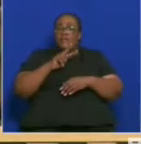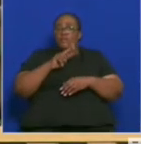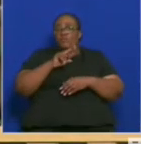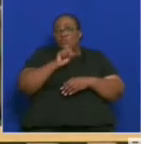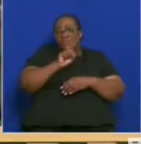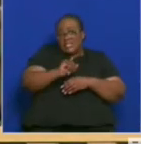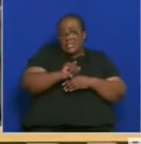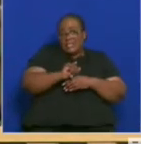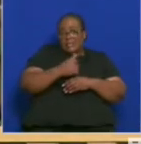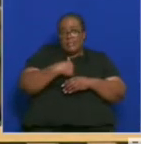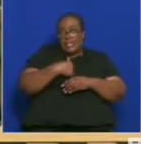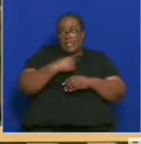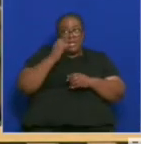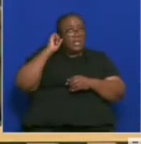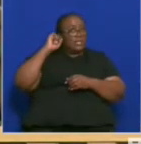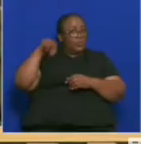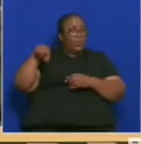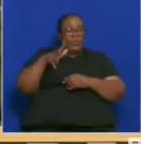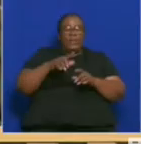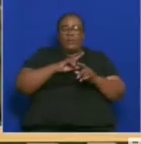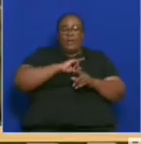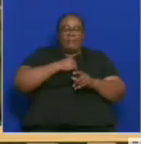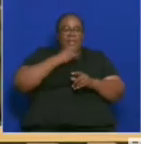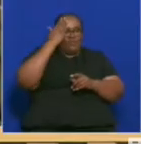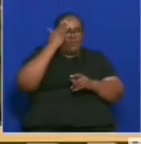other name, Tulani. So just for the sake of that.